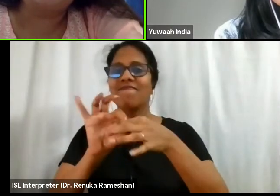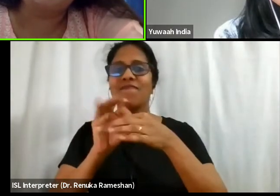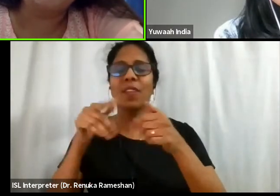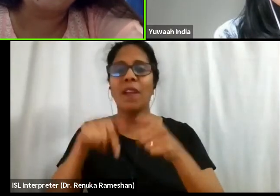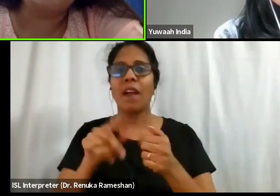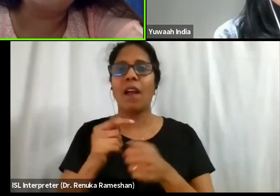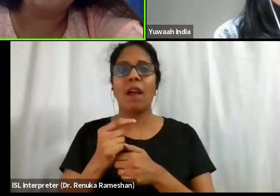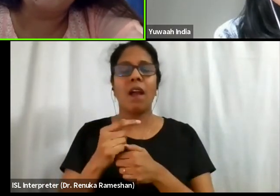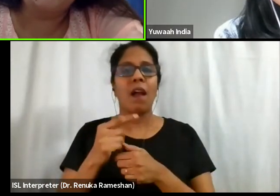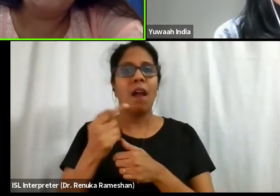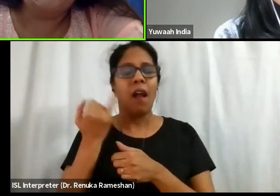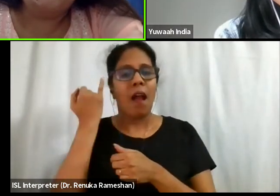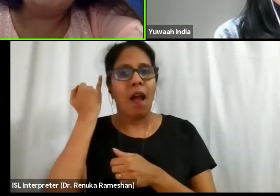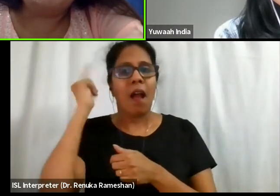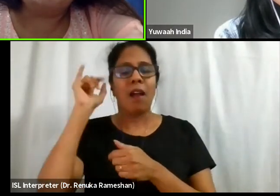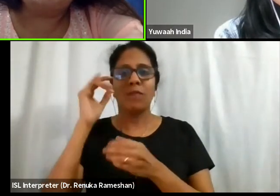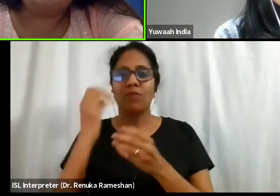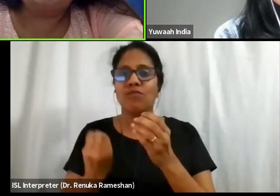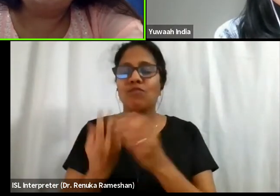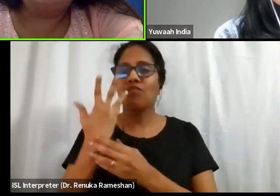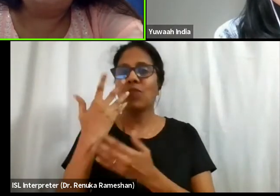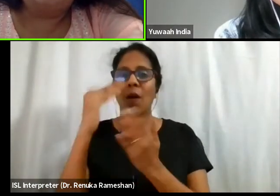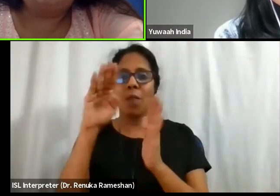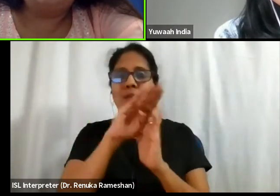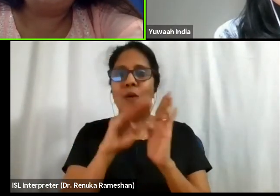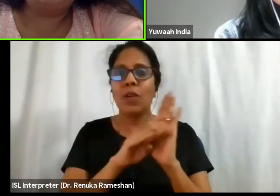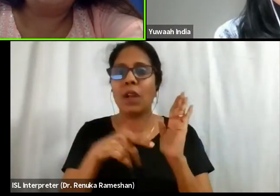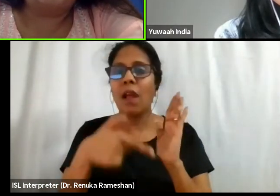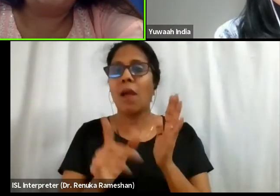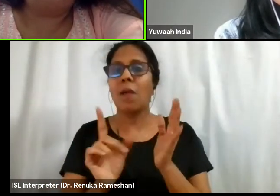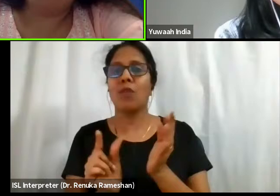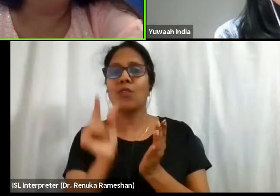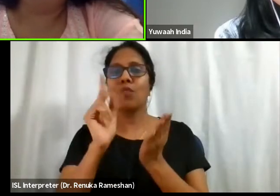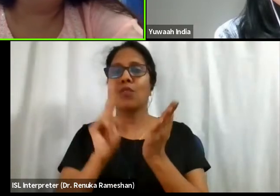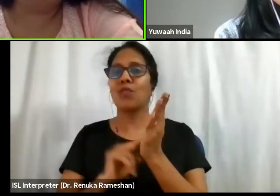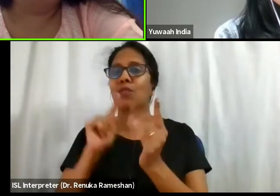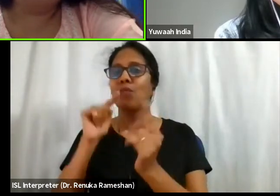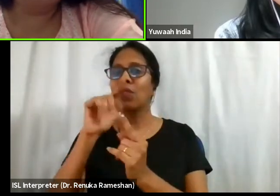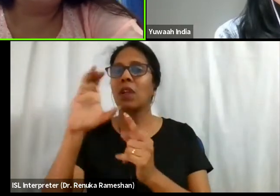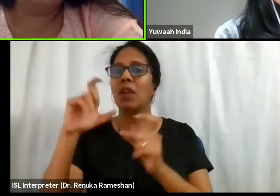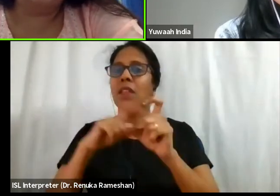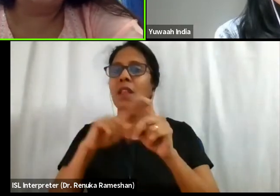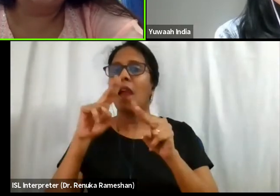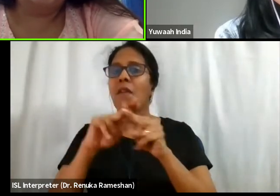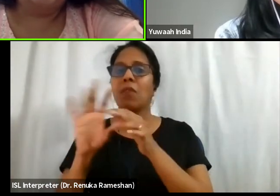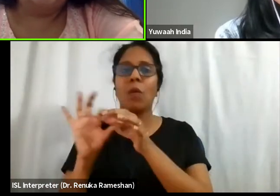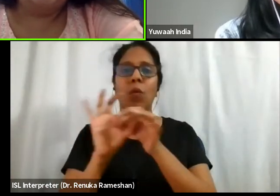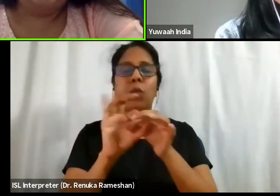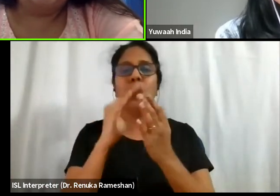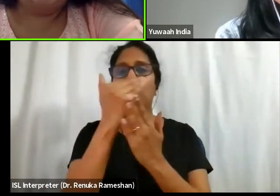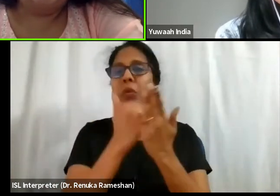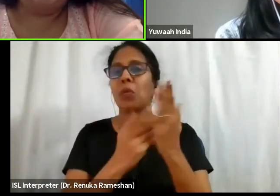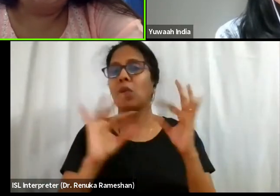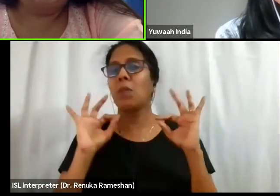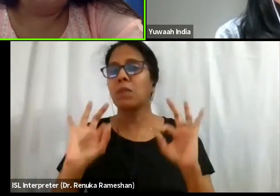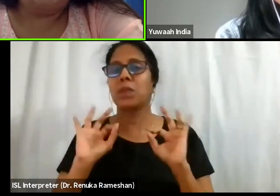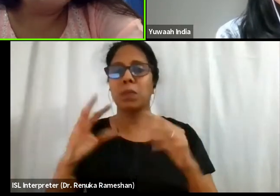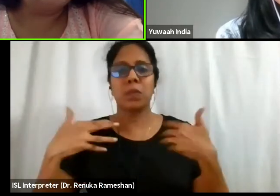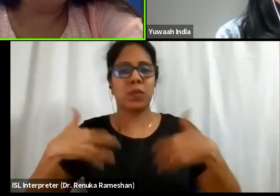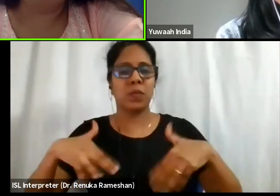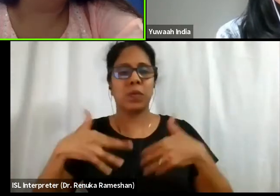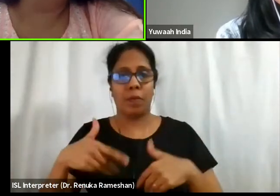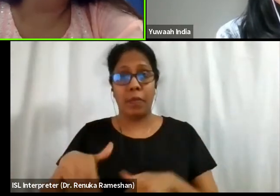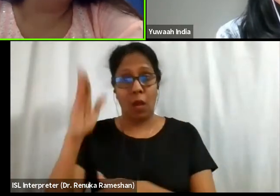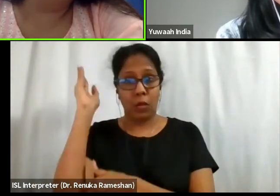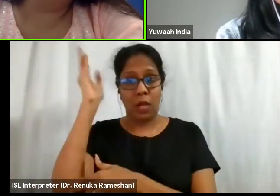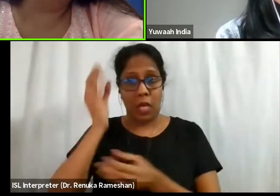initiative from UNICEF. So before I begin with my presentation, the one